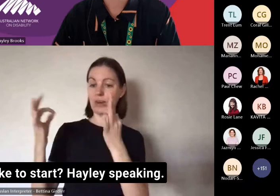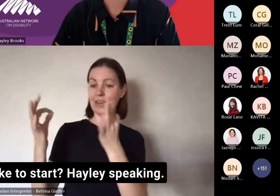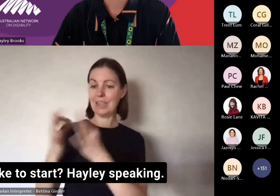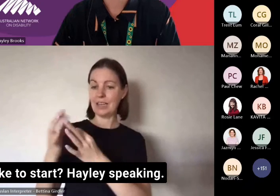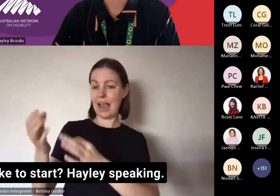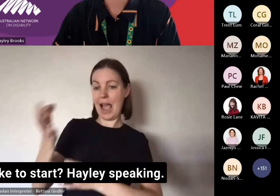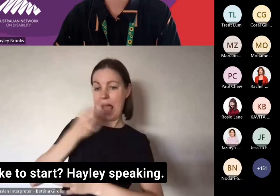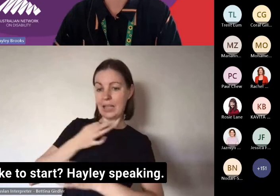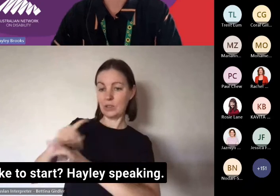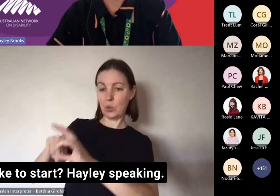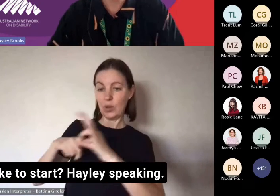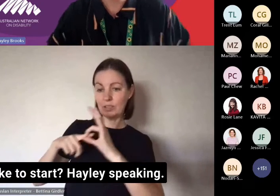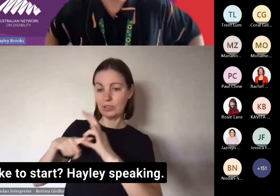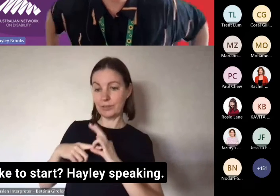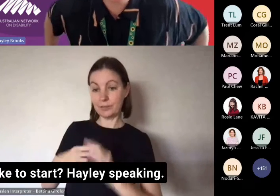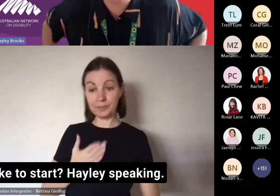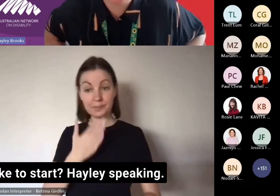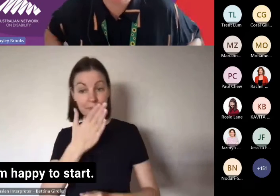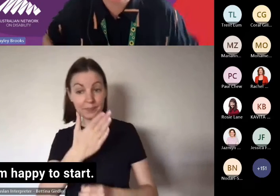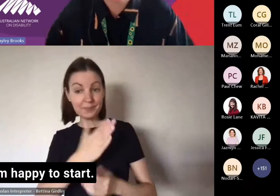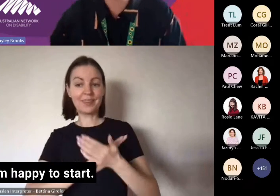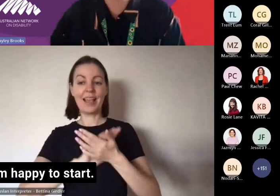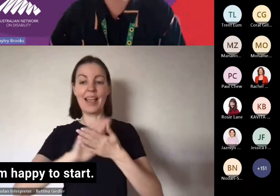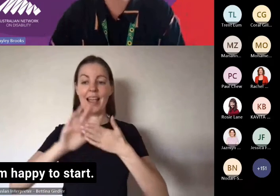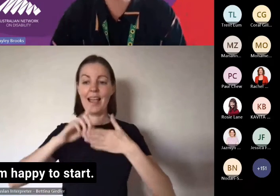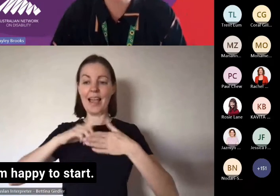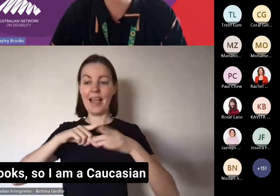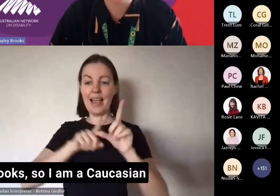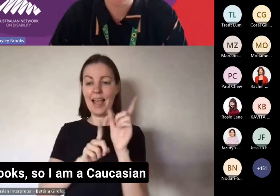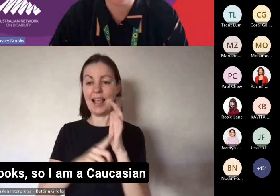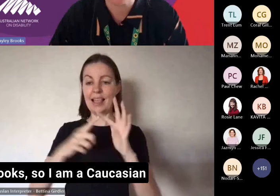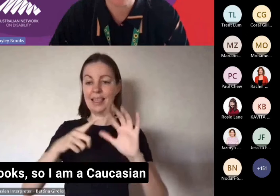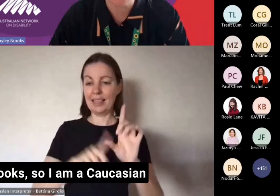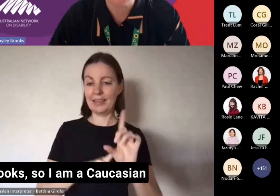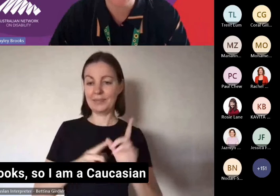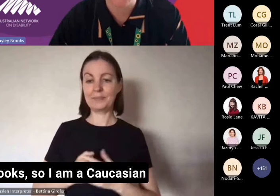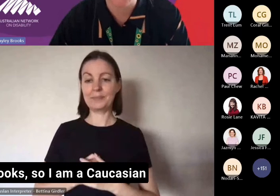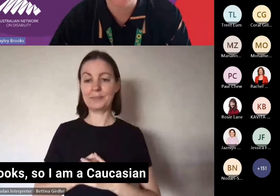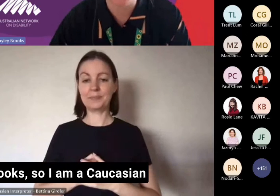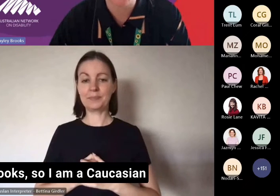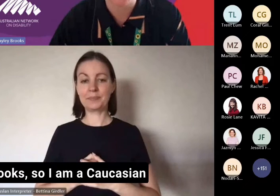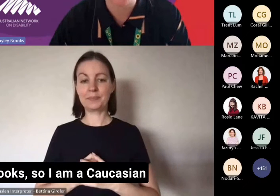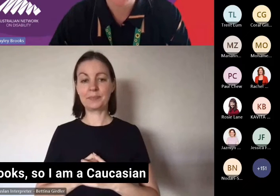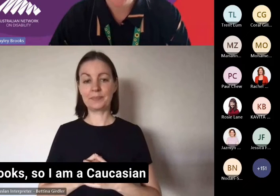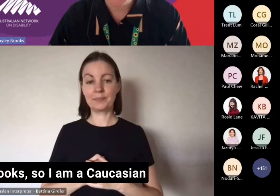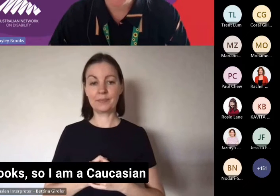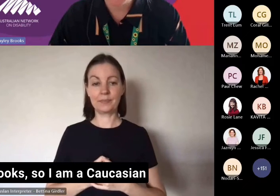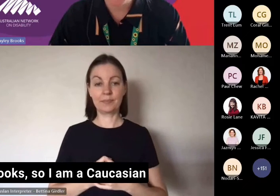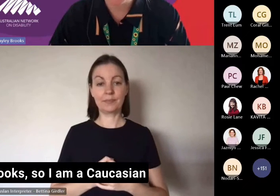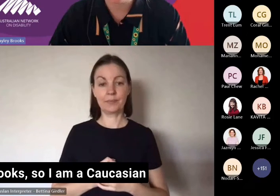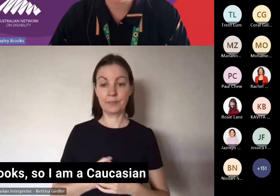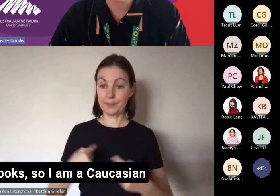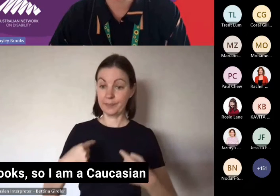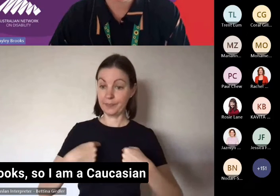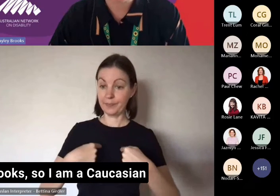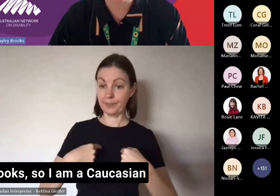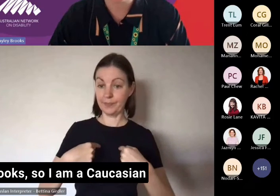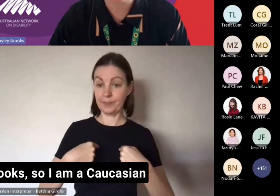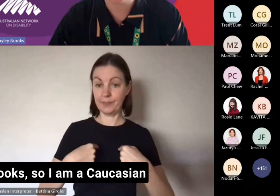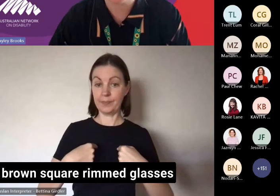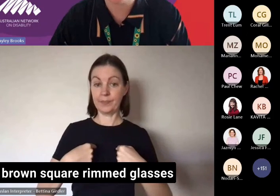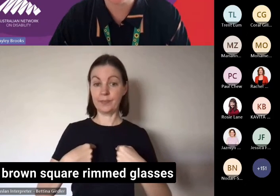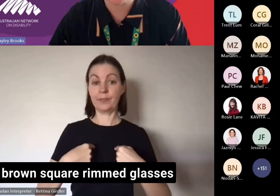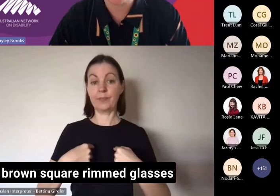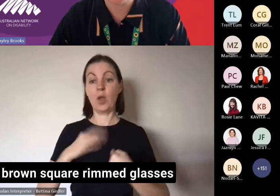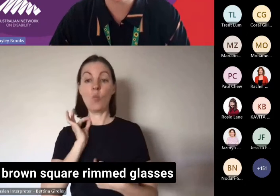Hayley, would you like to start? Oh, Hayley speaking. Yeah, I'm happy to start. So I'm Hayley Brooks. So I am a